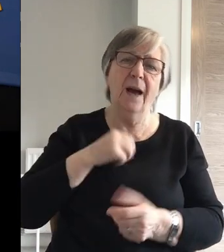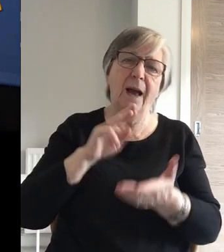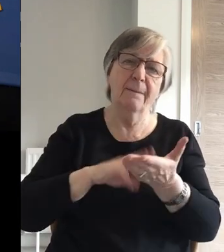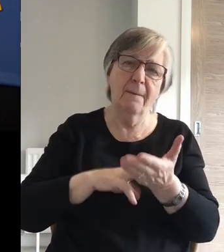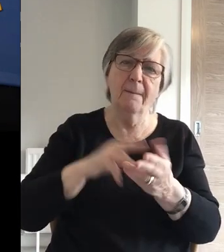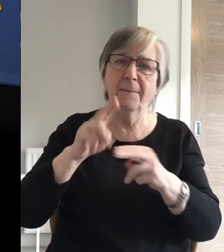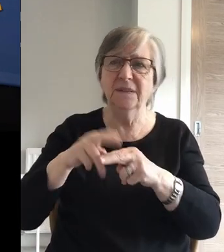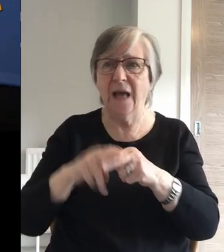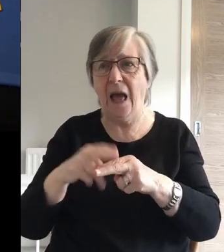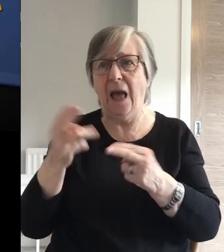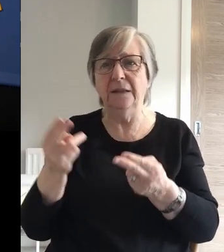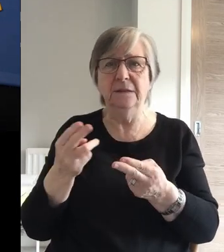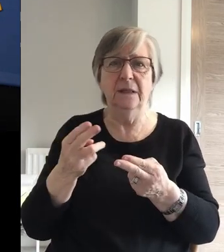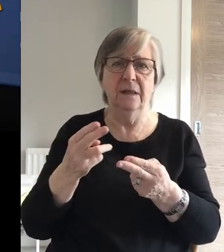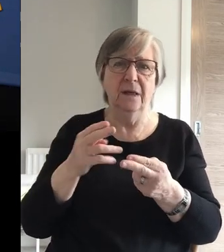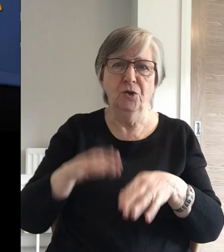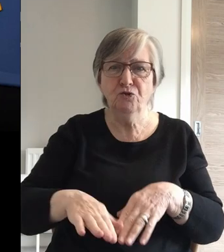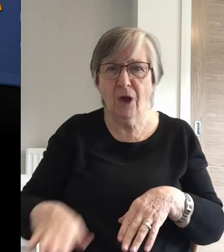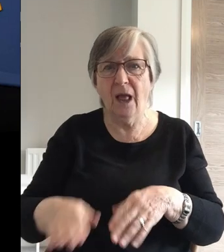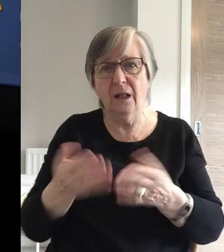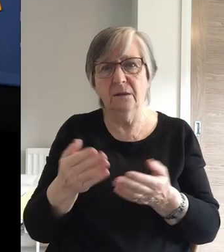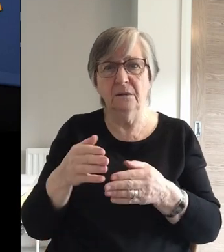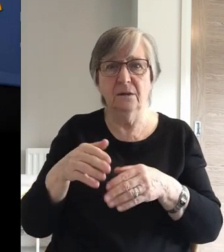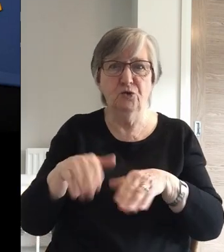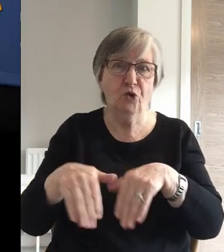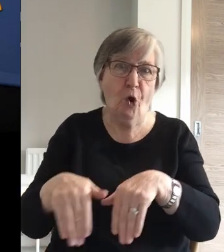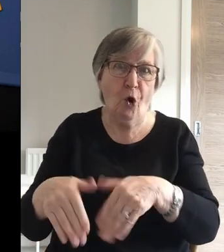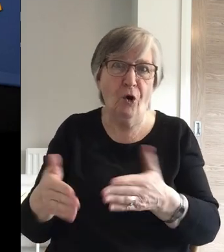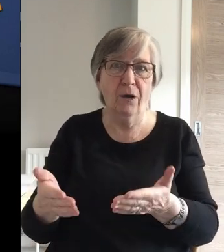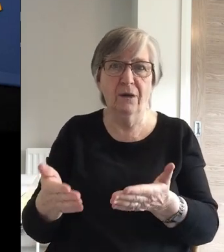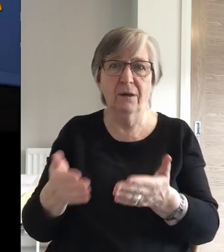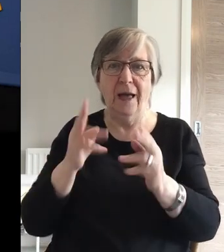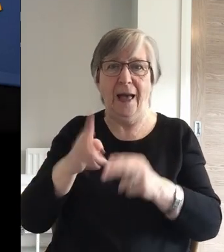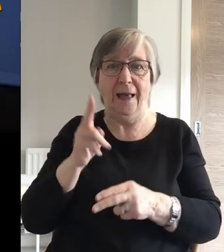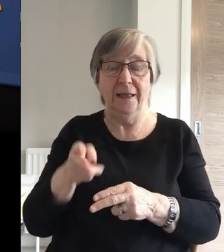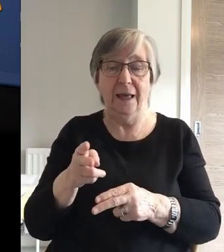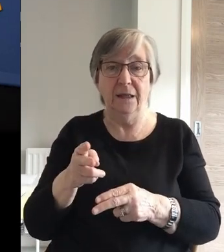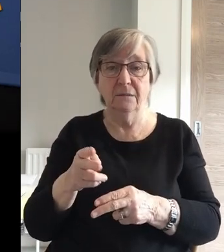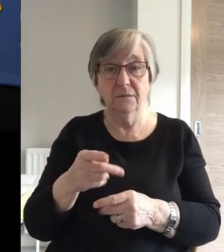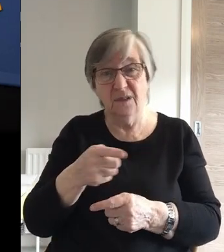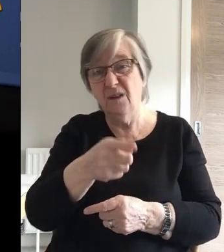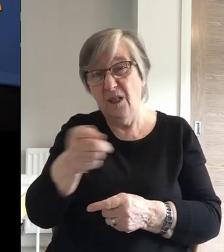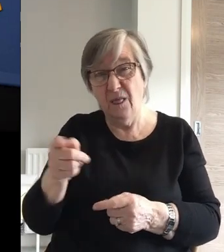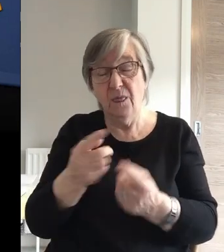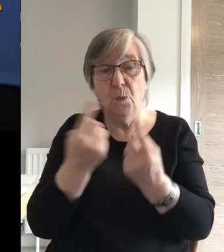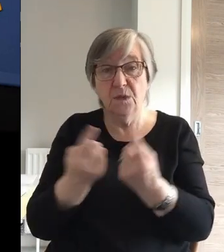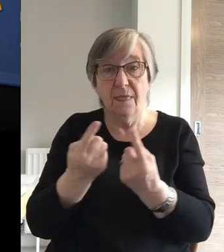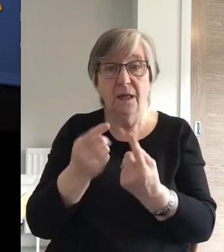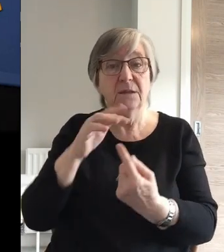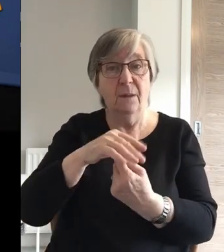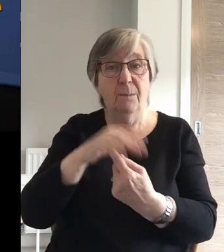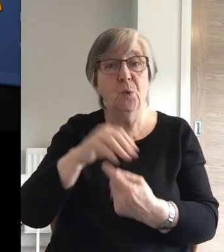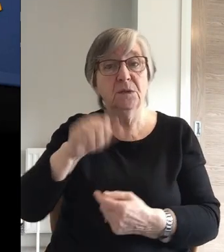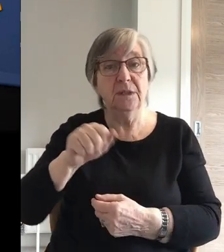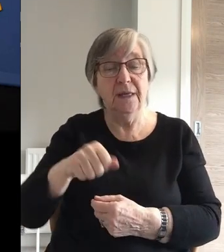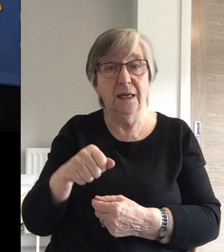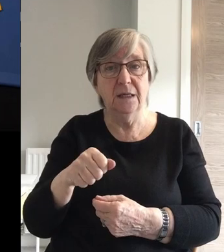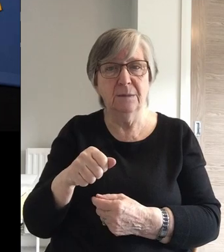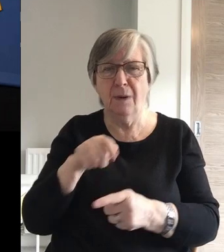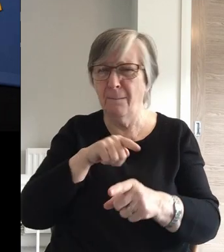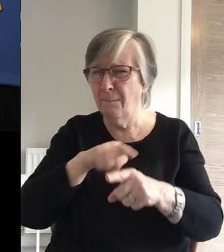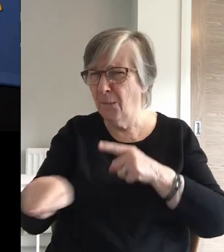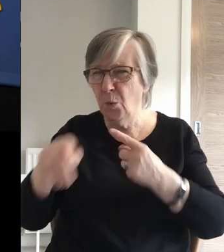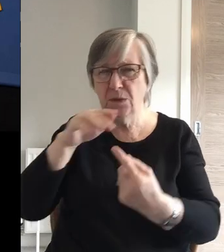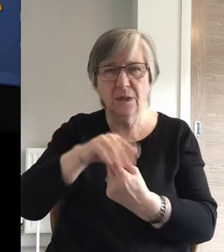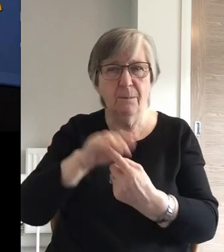or their pet or whatever again. It's not that these things don't matter, but the most important thing is being